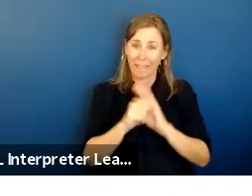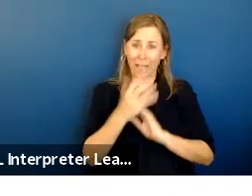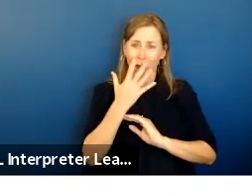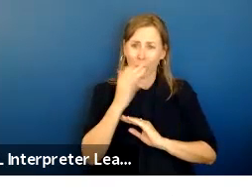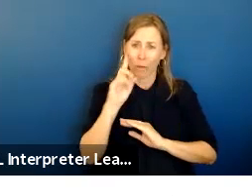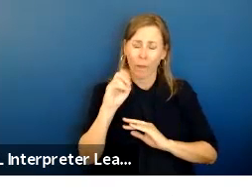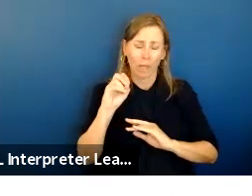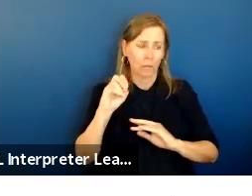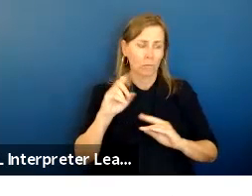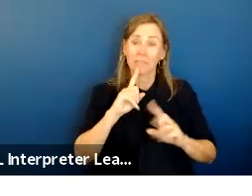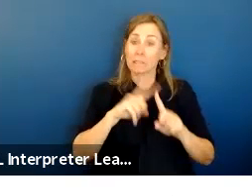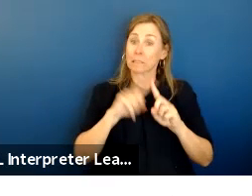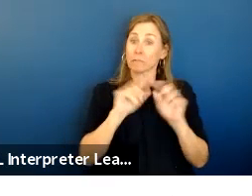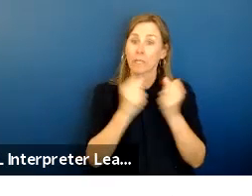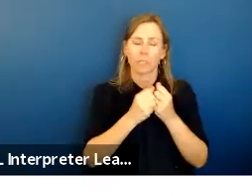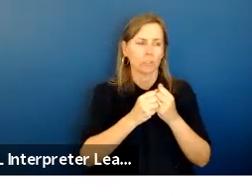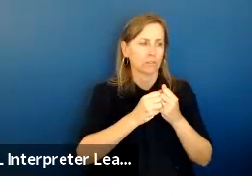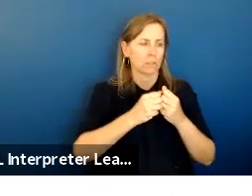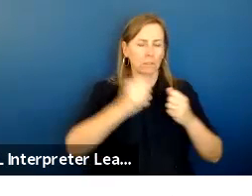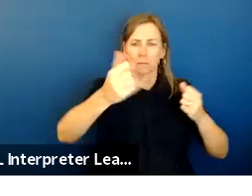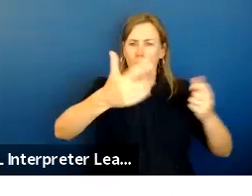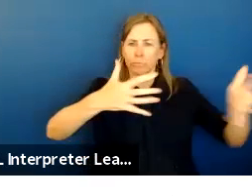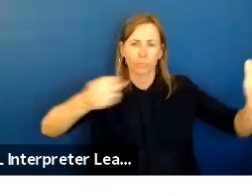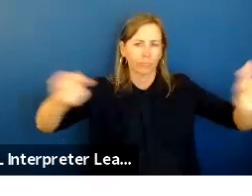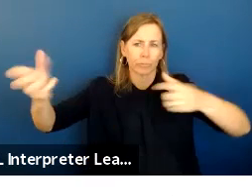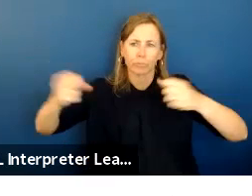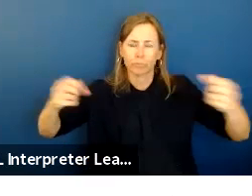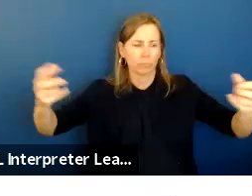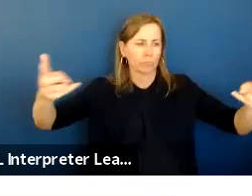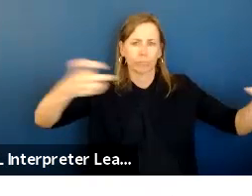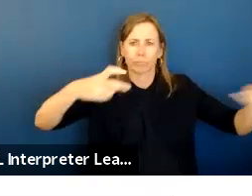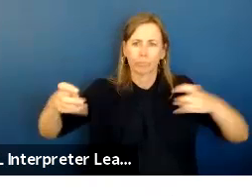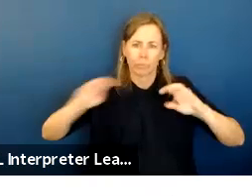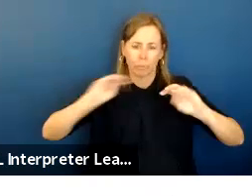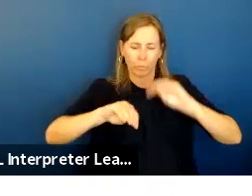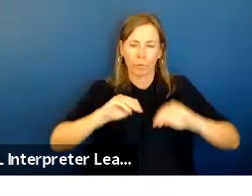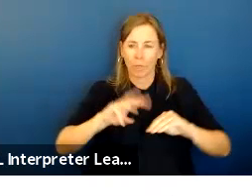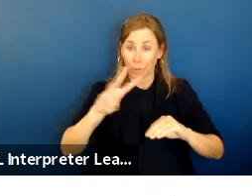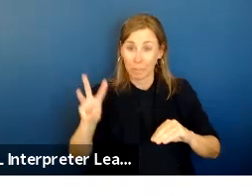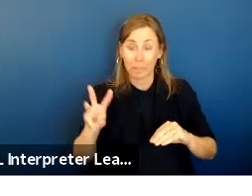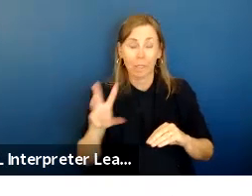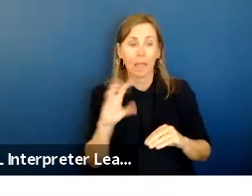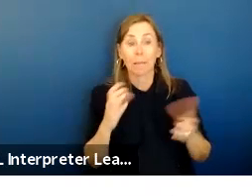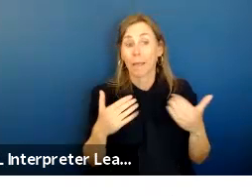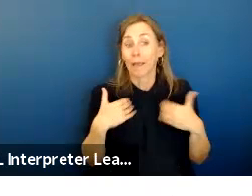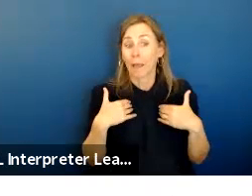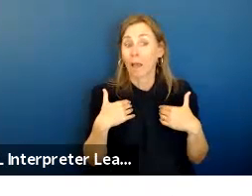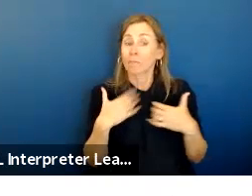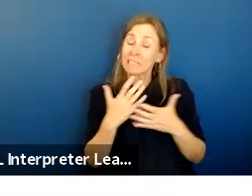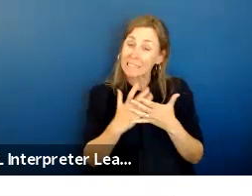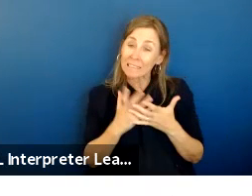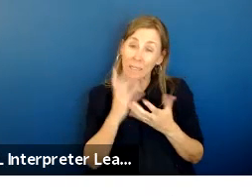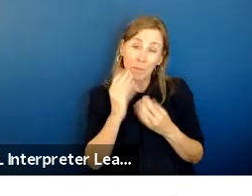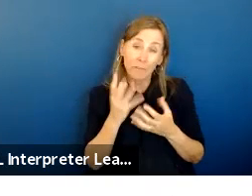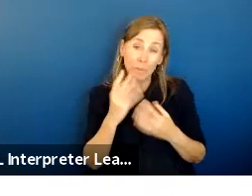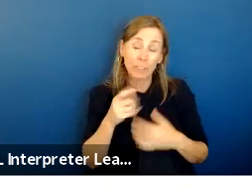from a lot of different agencies in both their websites that are available. And they might have some of the information you're